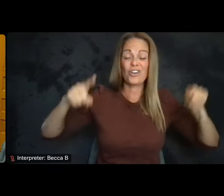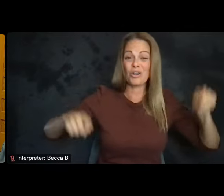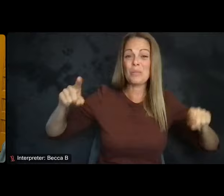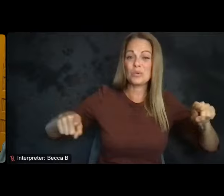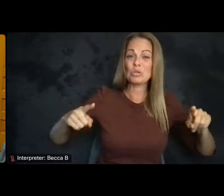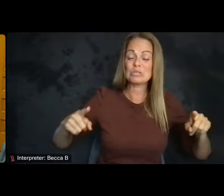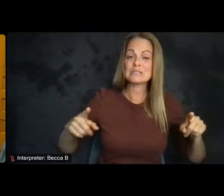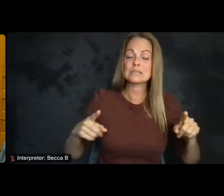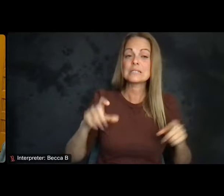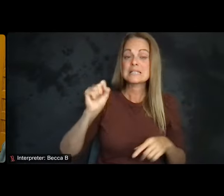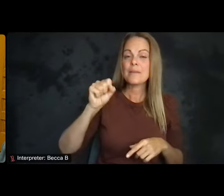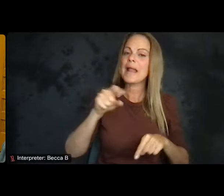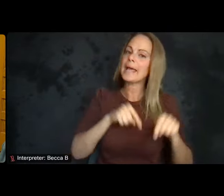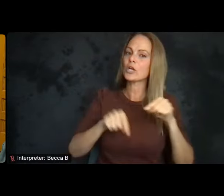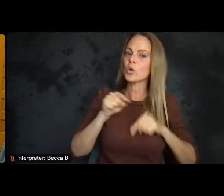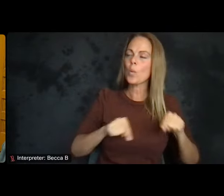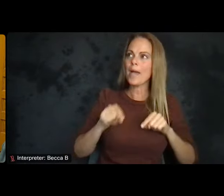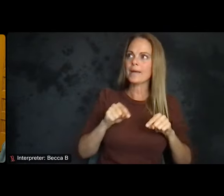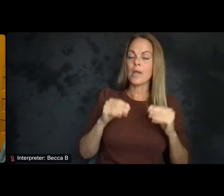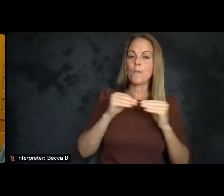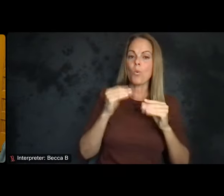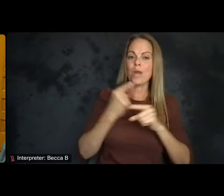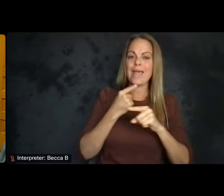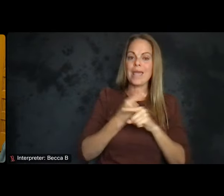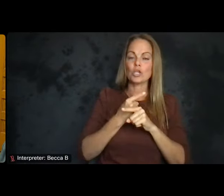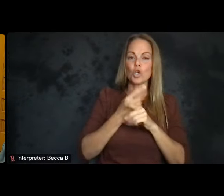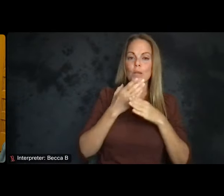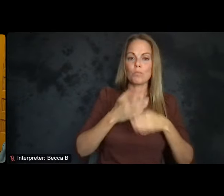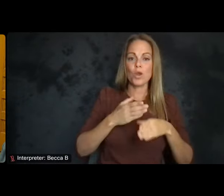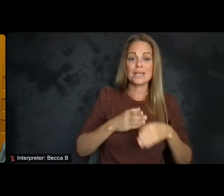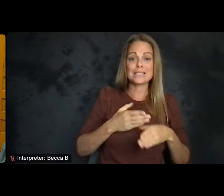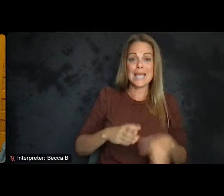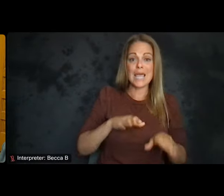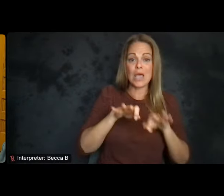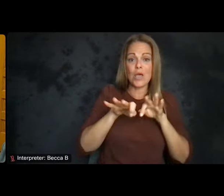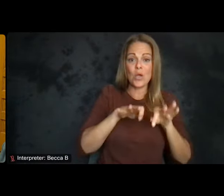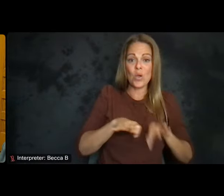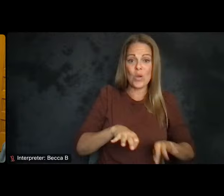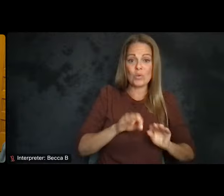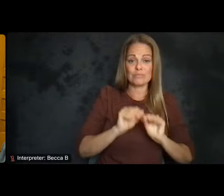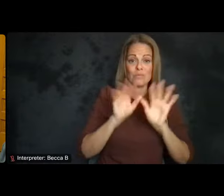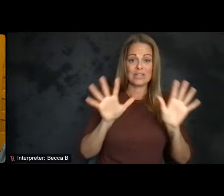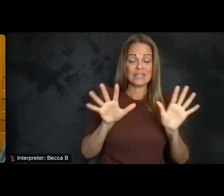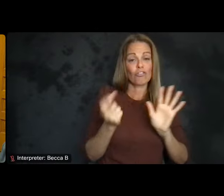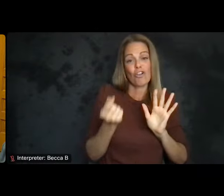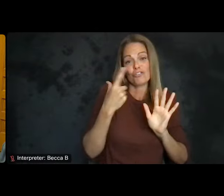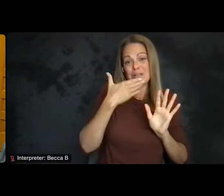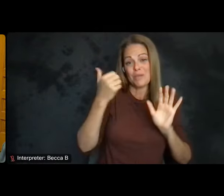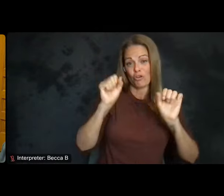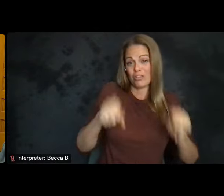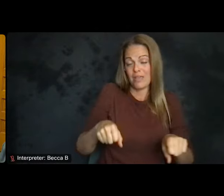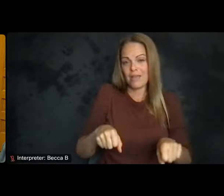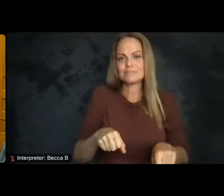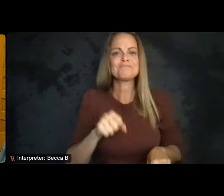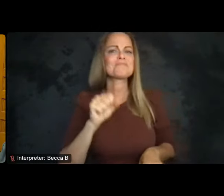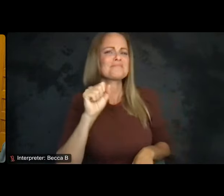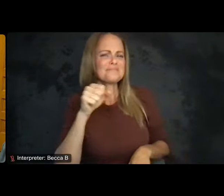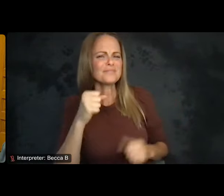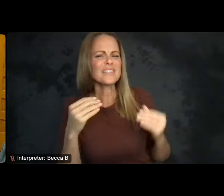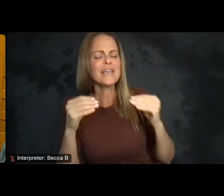I can do is I can go back and try to get a more accurate breakdown for you so that we can understand that a little bit better for you. Yeah, maybe just more